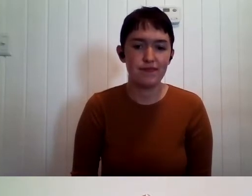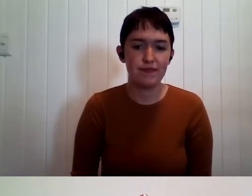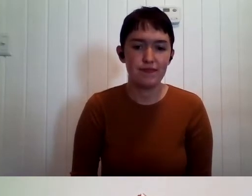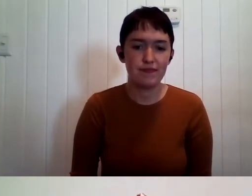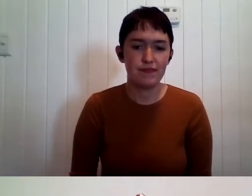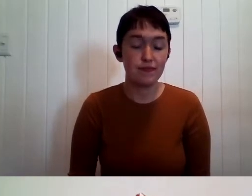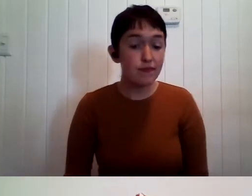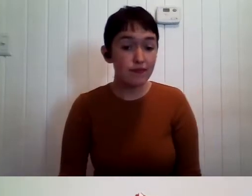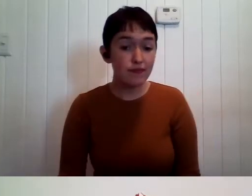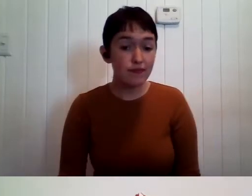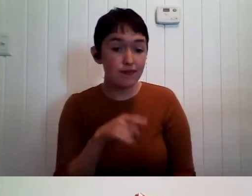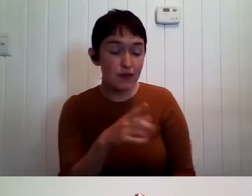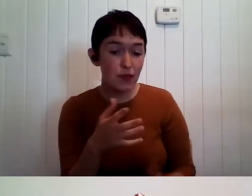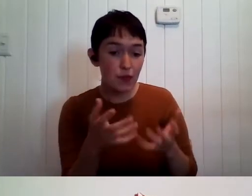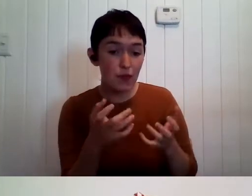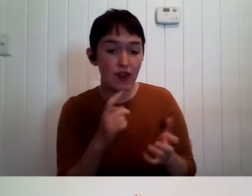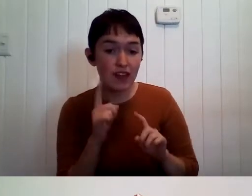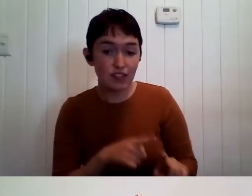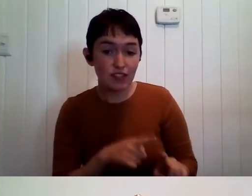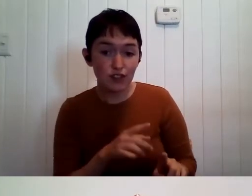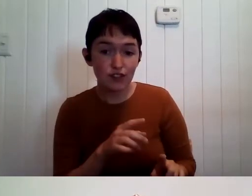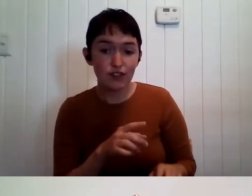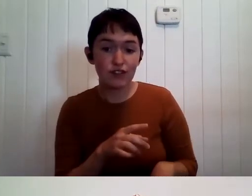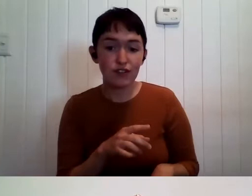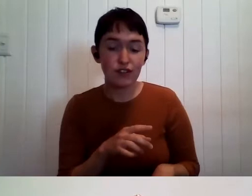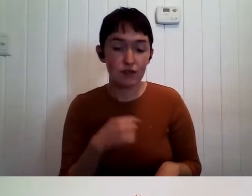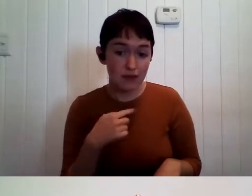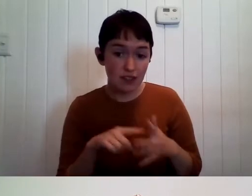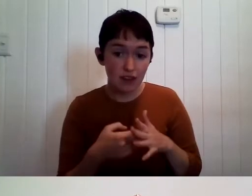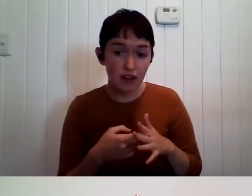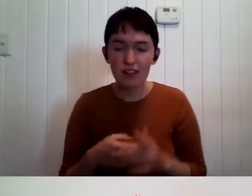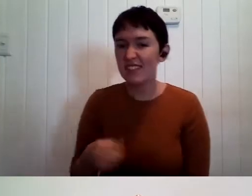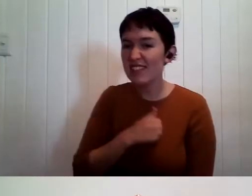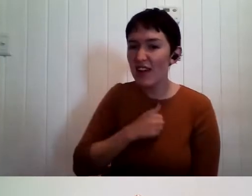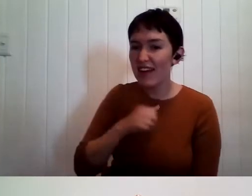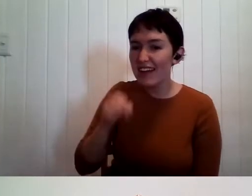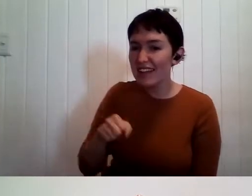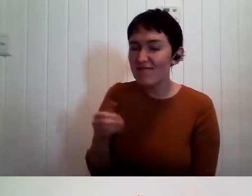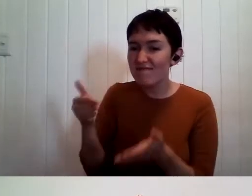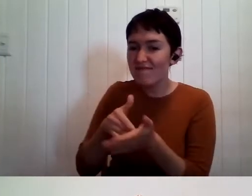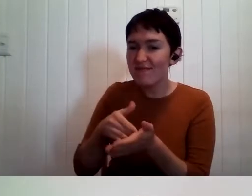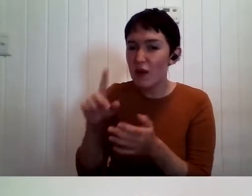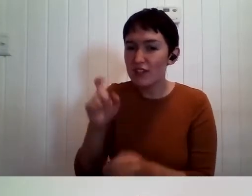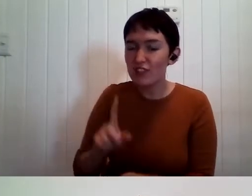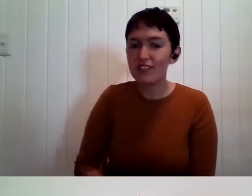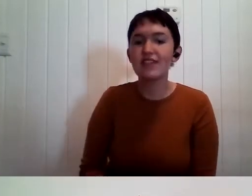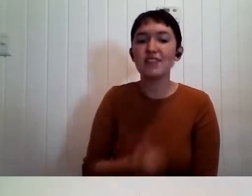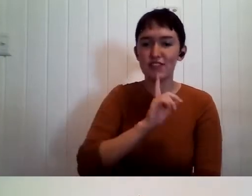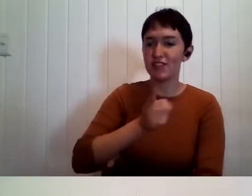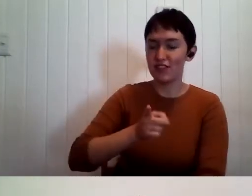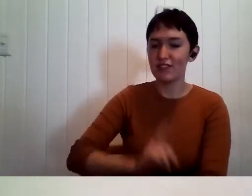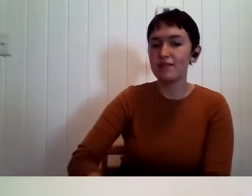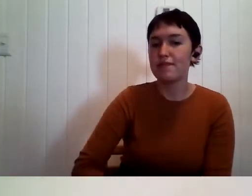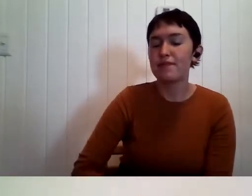Do you want to answer, Elizabeth, or do you want me to get started? Can you repeat the question one more time? Sure. What's the benefit